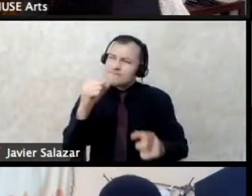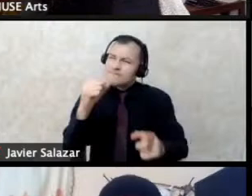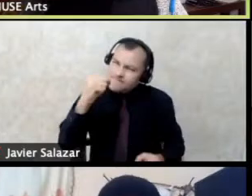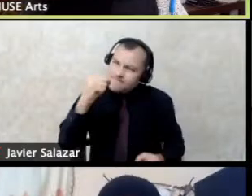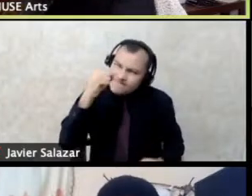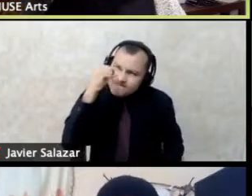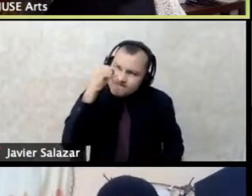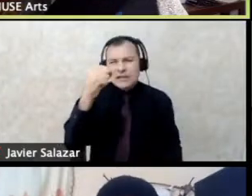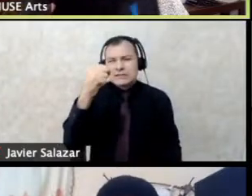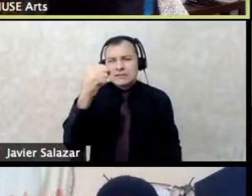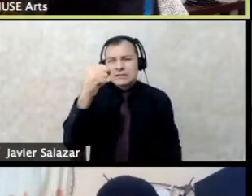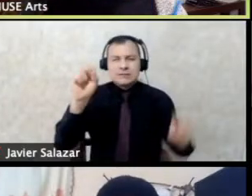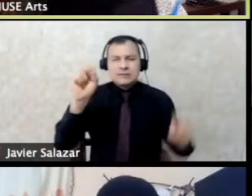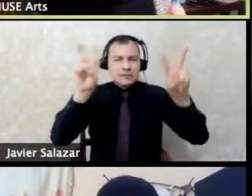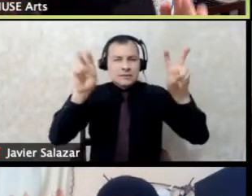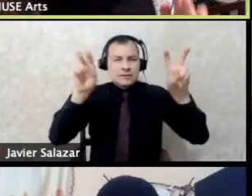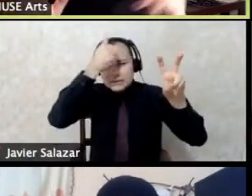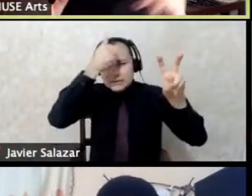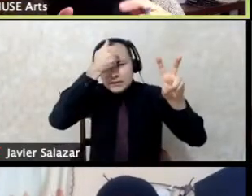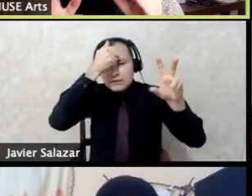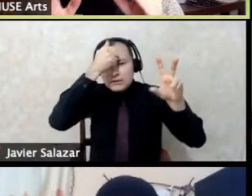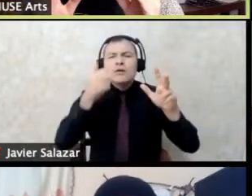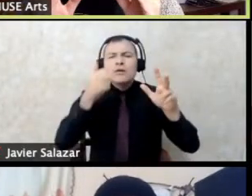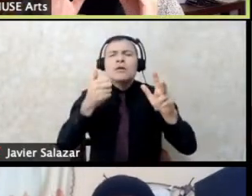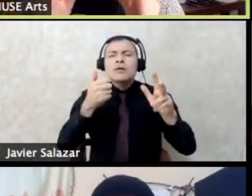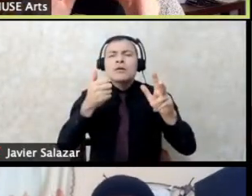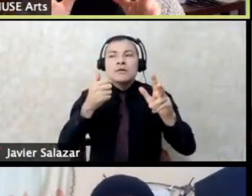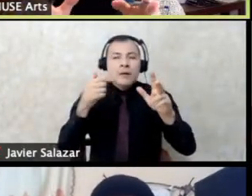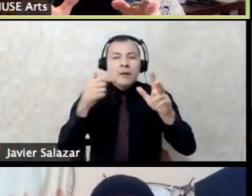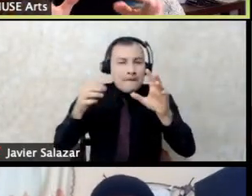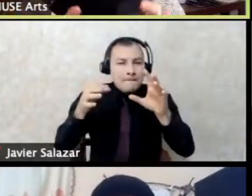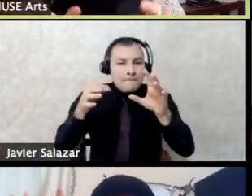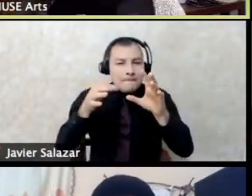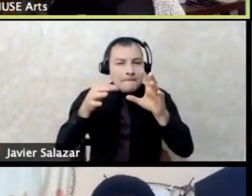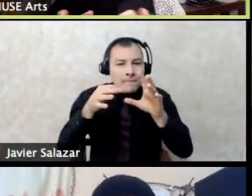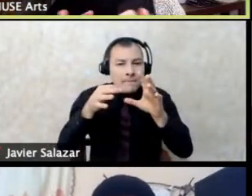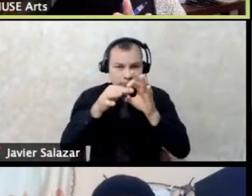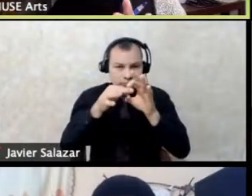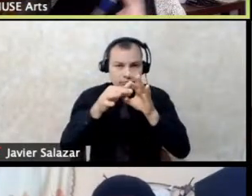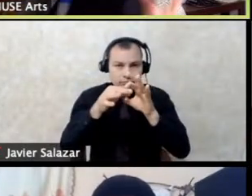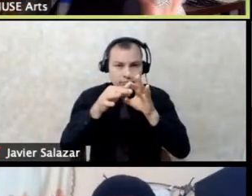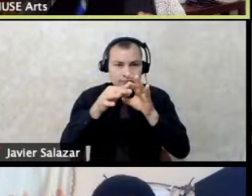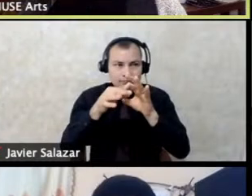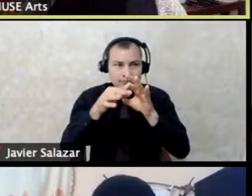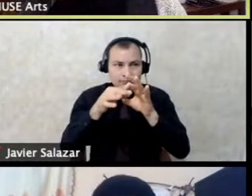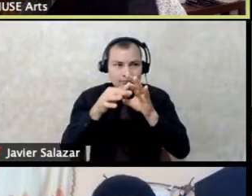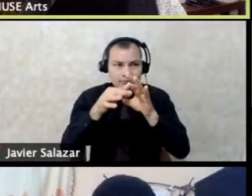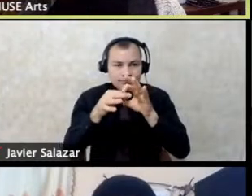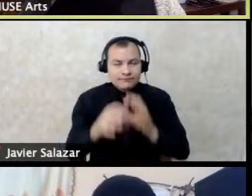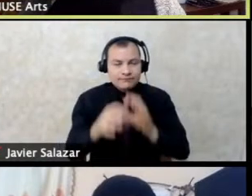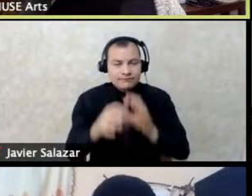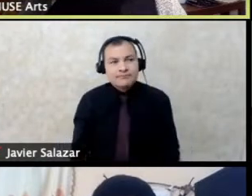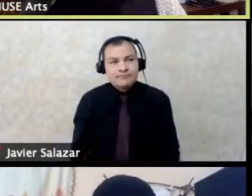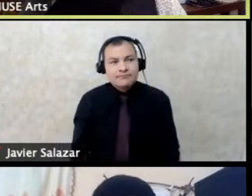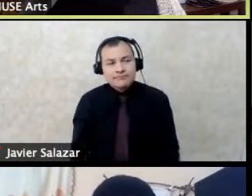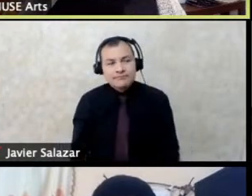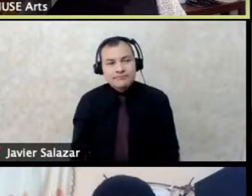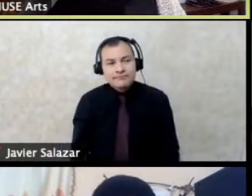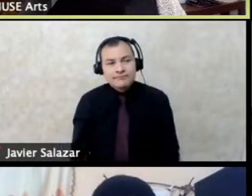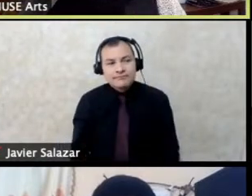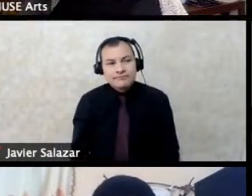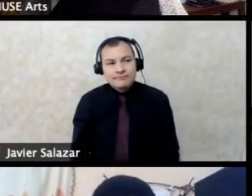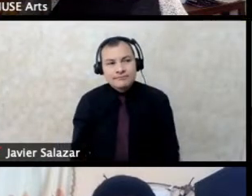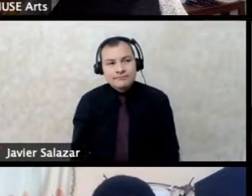Then we are going to focus on the topic of today's of this virtual table. No sin antes decir de